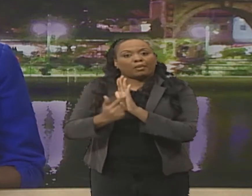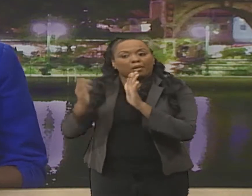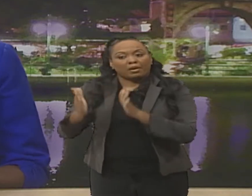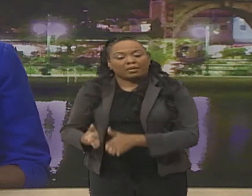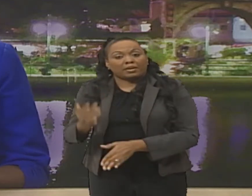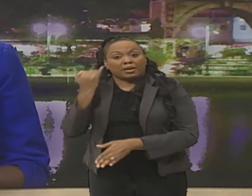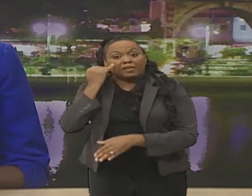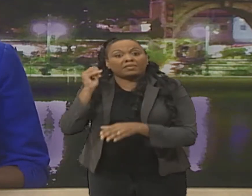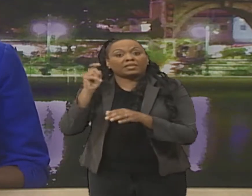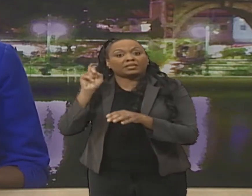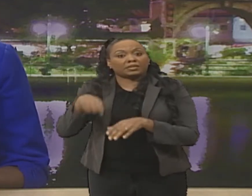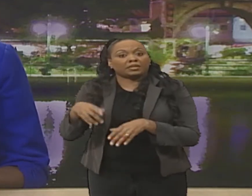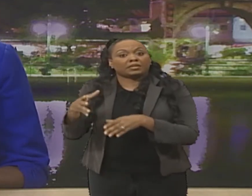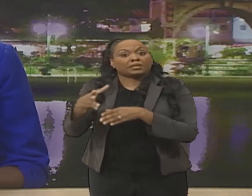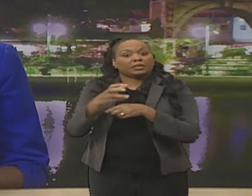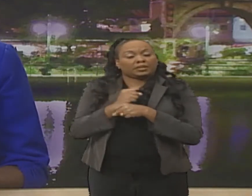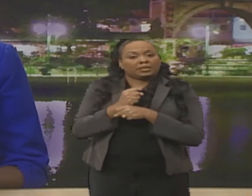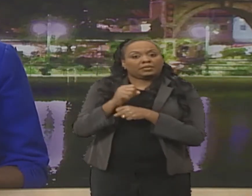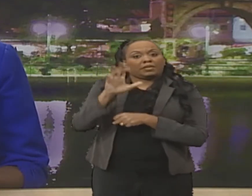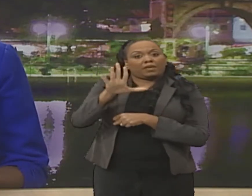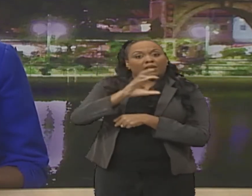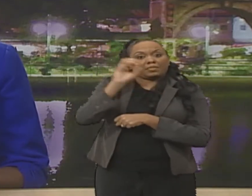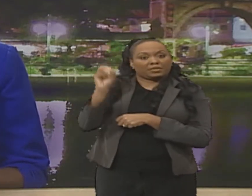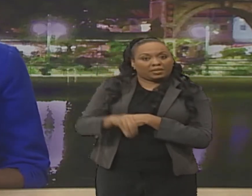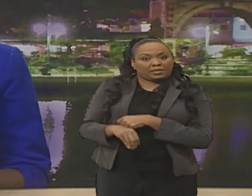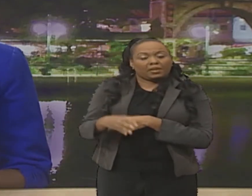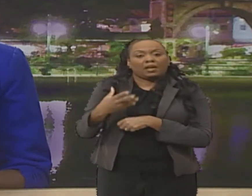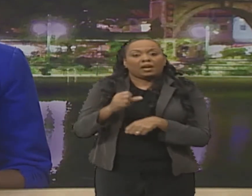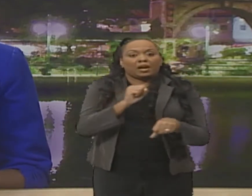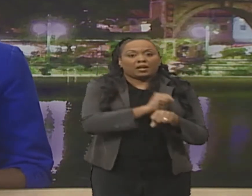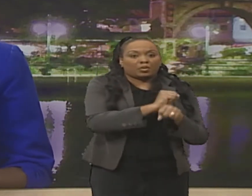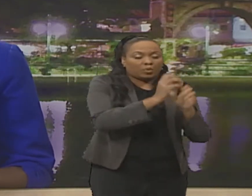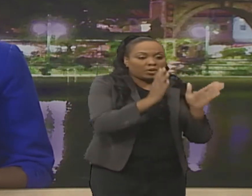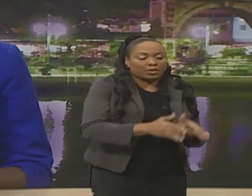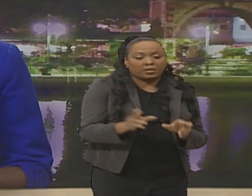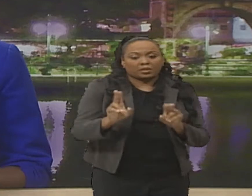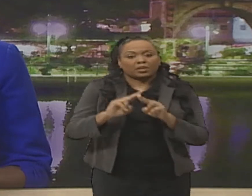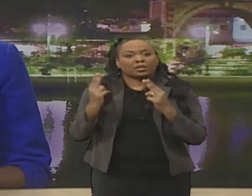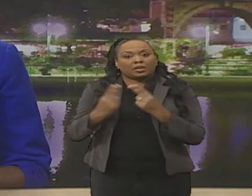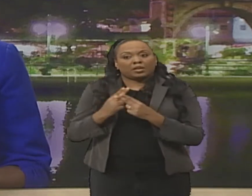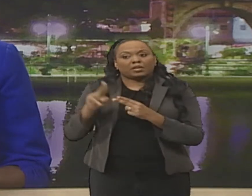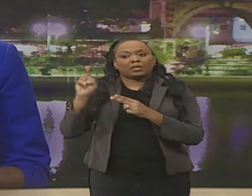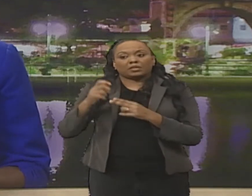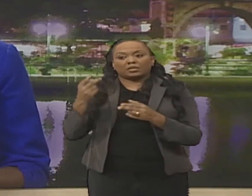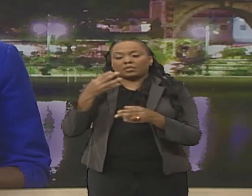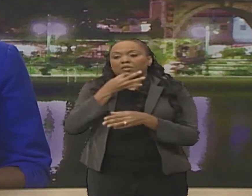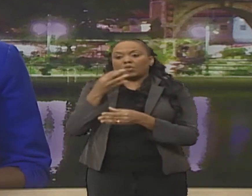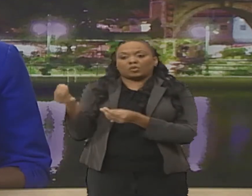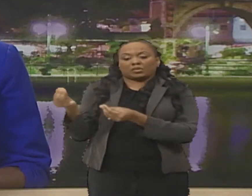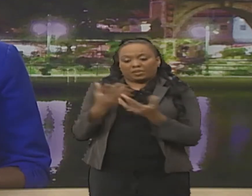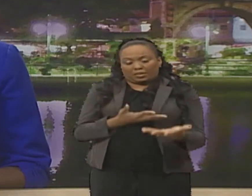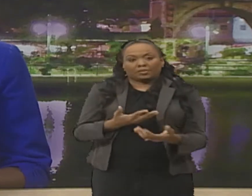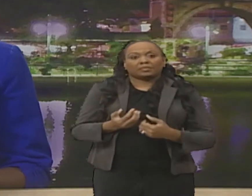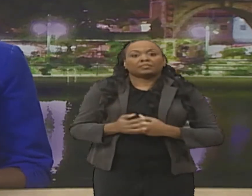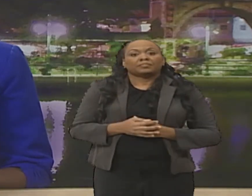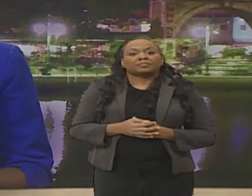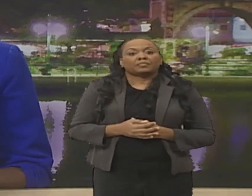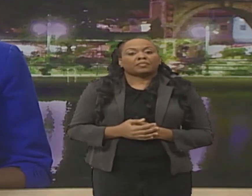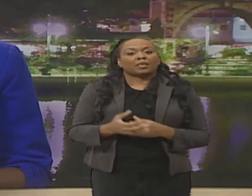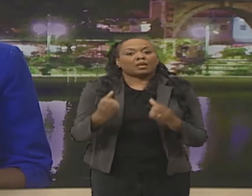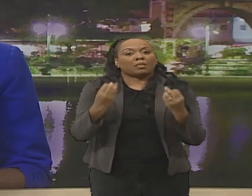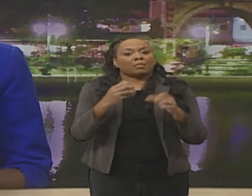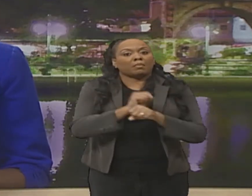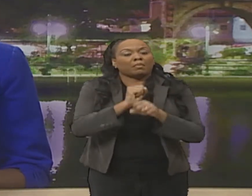servants, and the workers and the union should have been consulted. She says many workers were upset that they had to find out